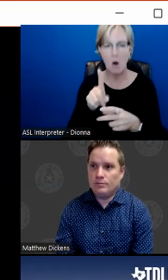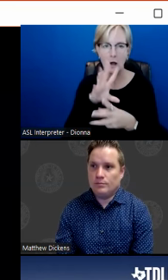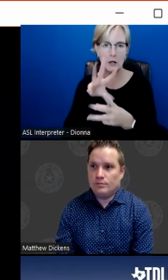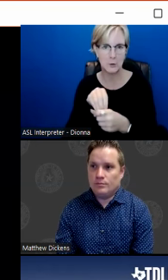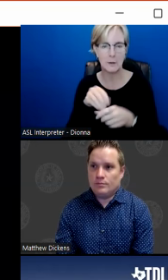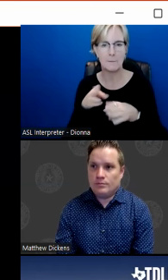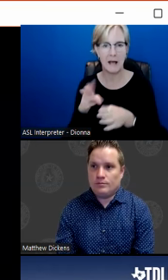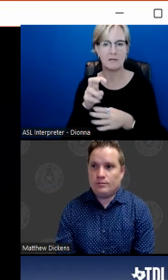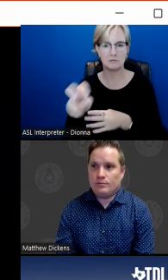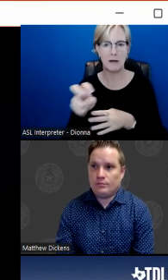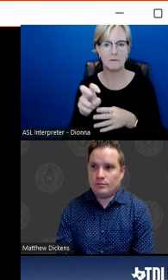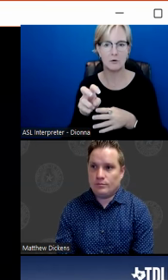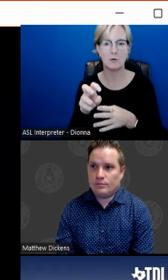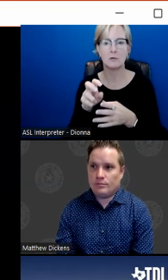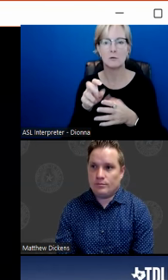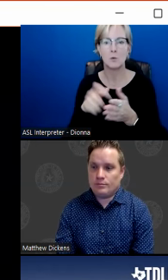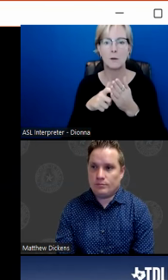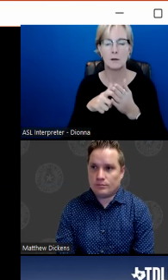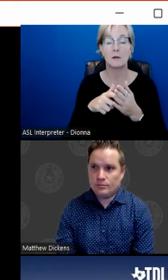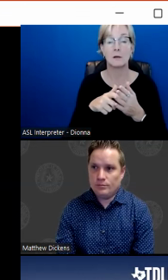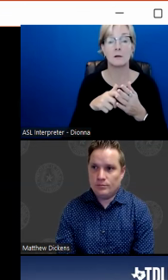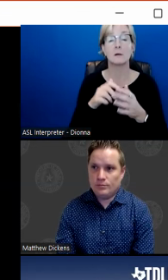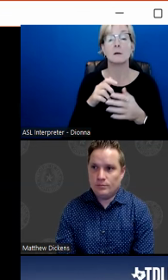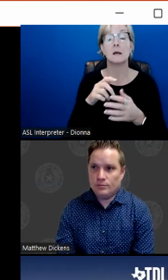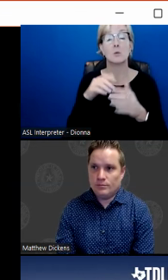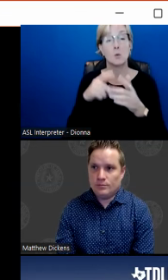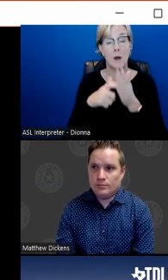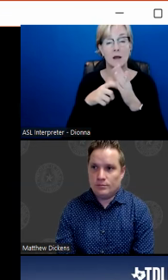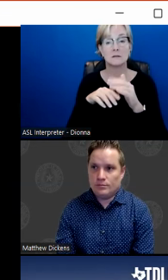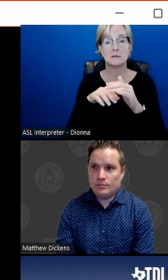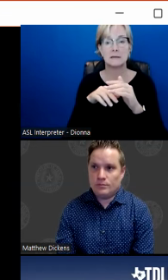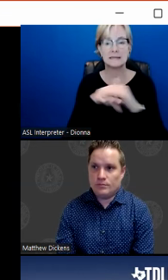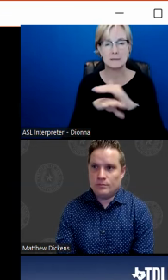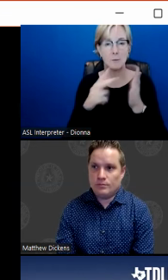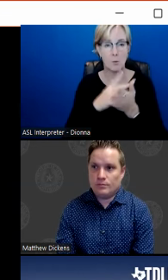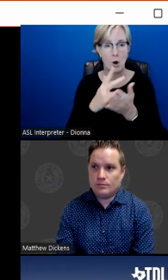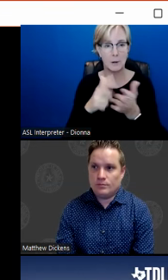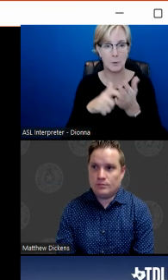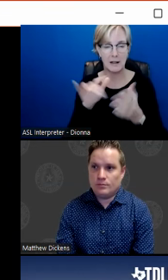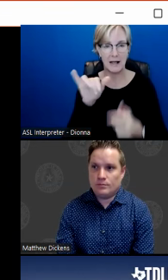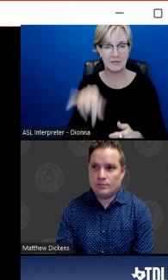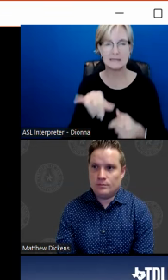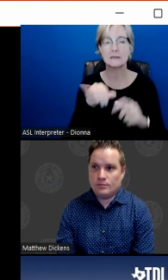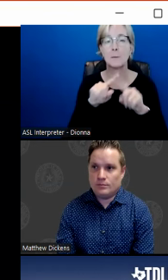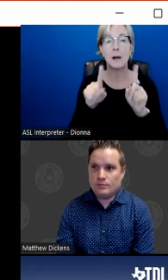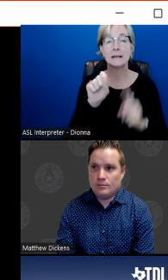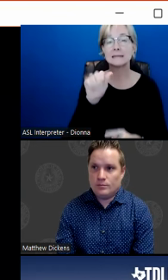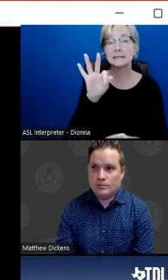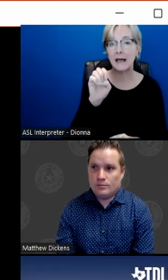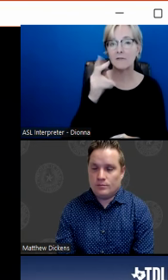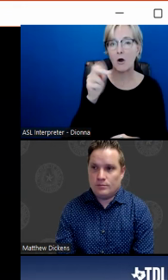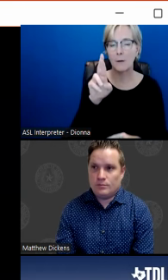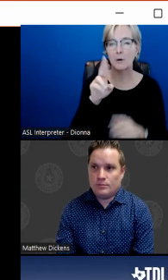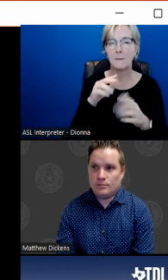The way the standards are written right now, the path of travel includes accessible parking requirements like this one, but the safe harbor is defined as